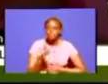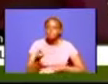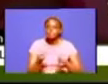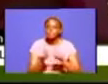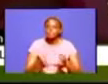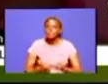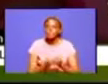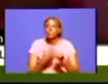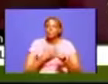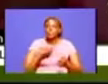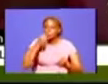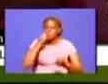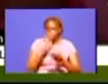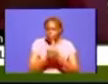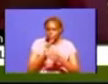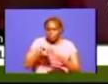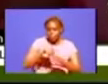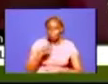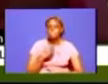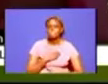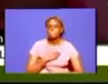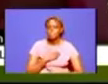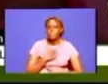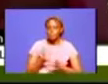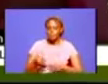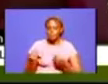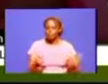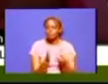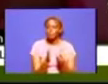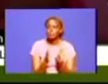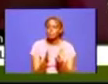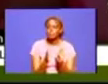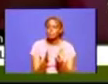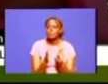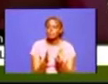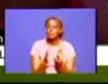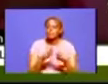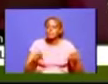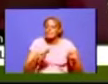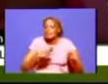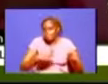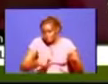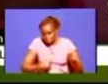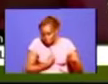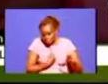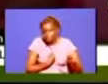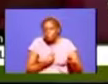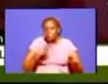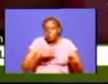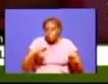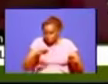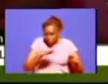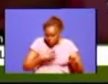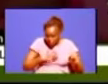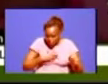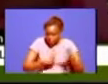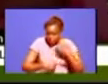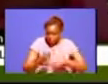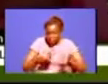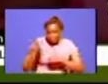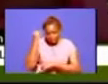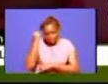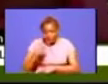and believing also in me. They gave me an opportunity to market myself to the Kiambaa people, to sell my ideas,